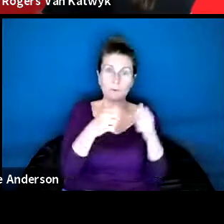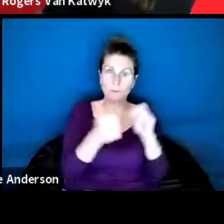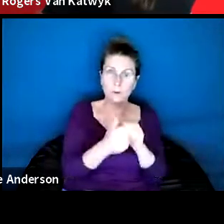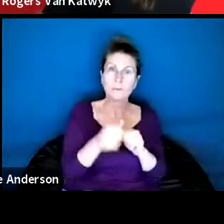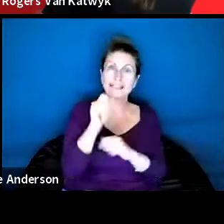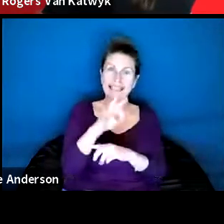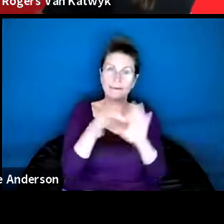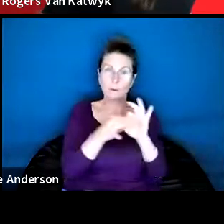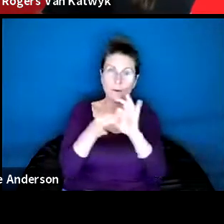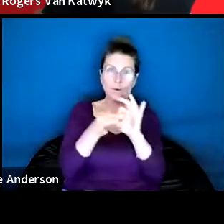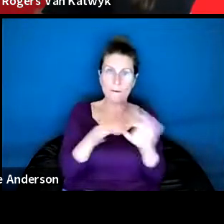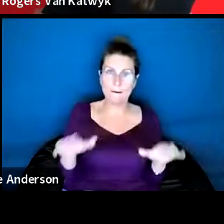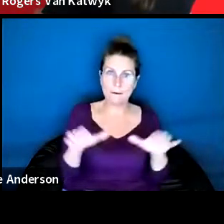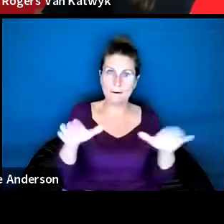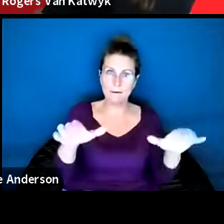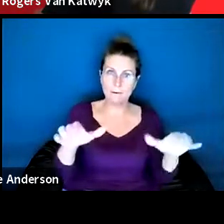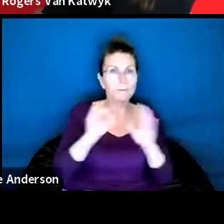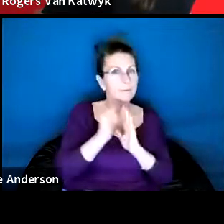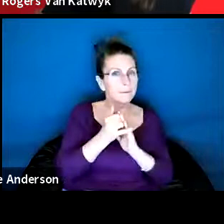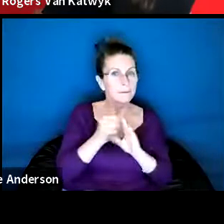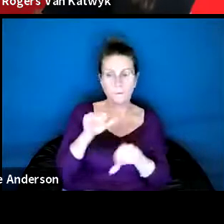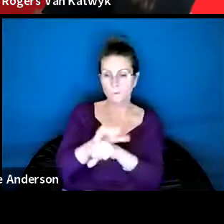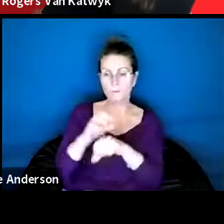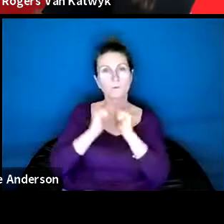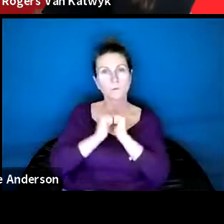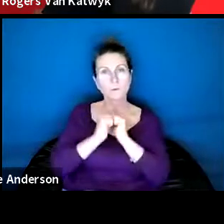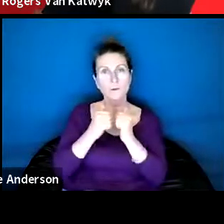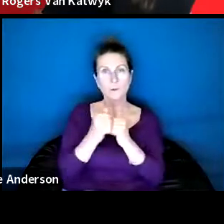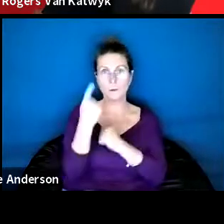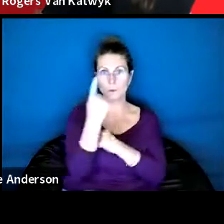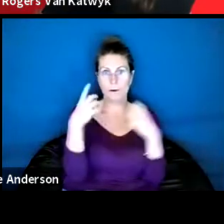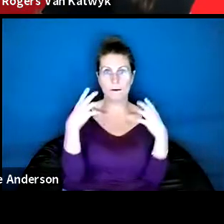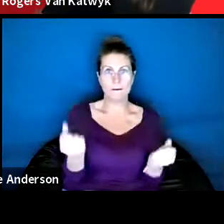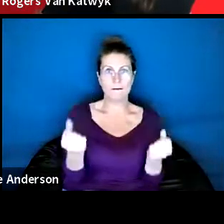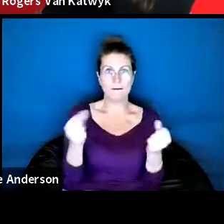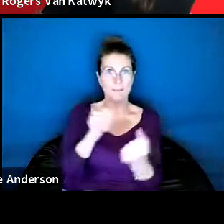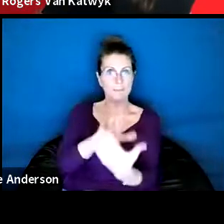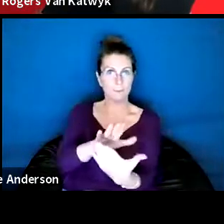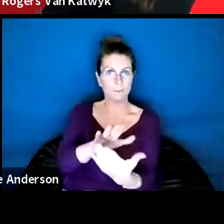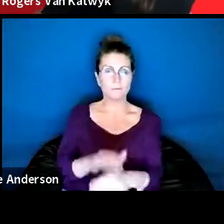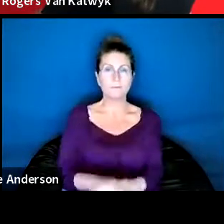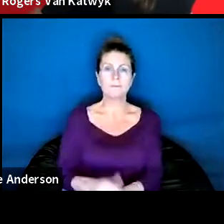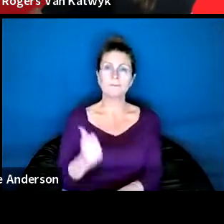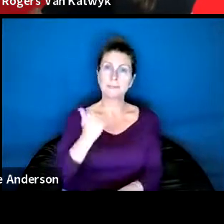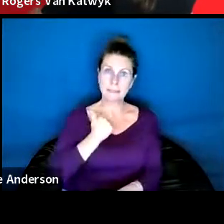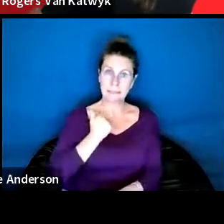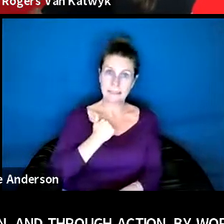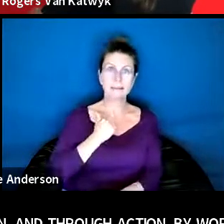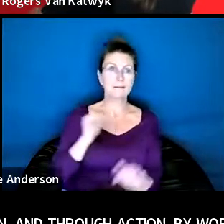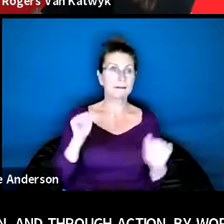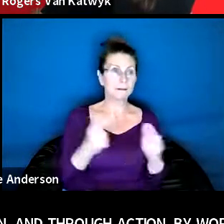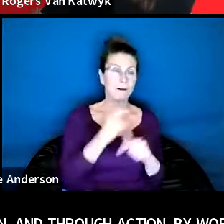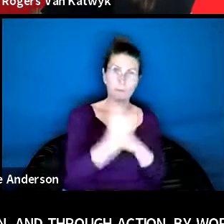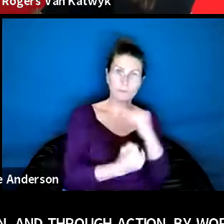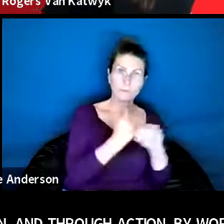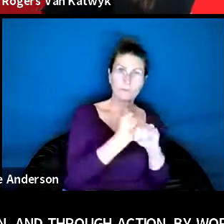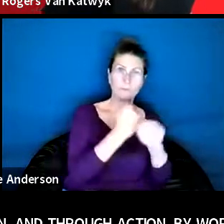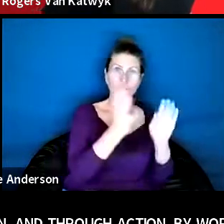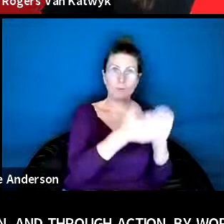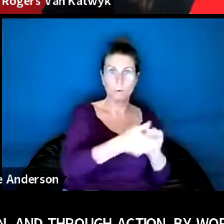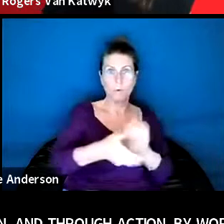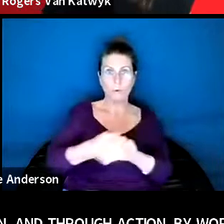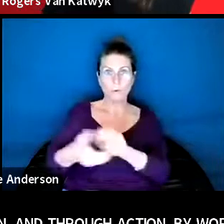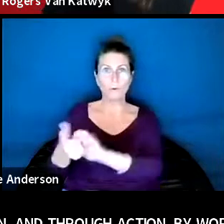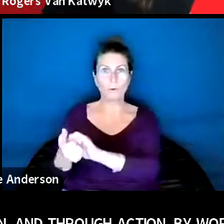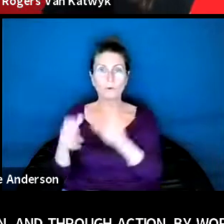action by working together through a One Health approach. Canada and its international partners can leverage